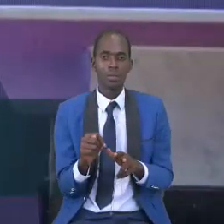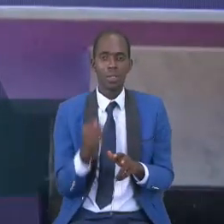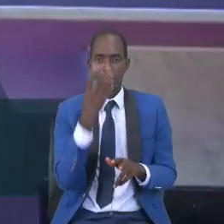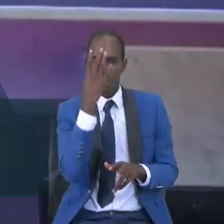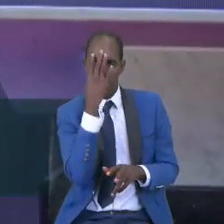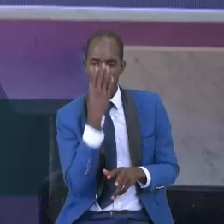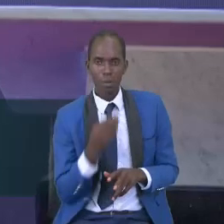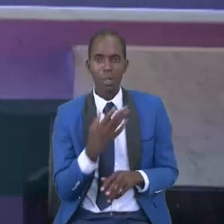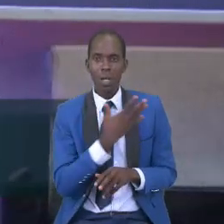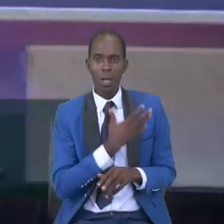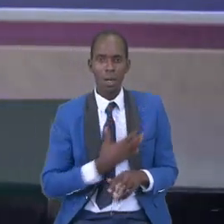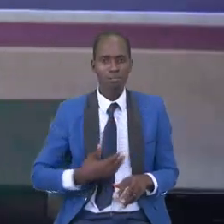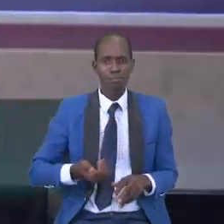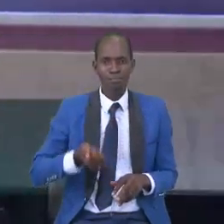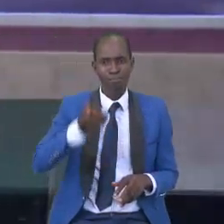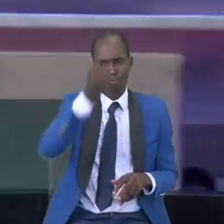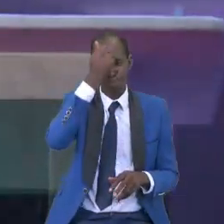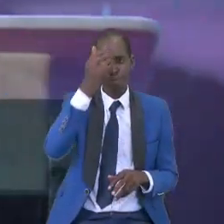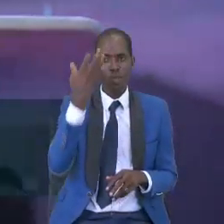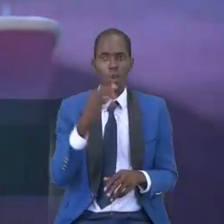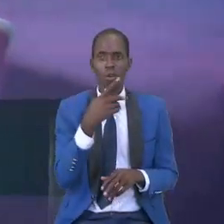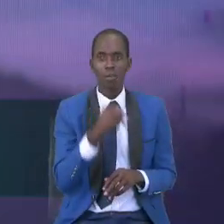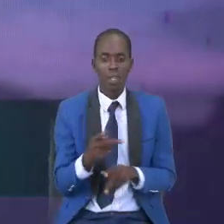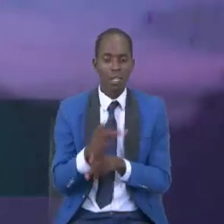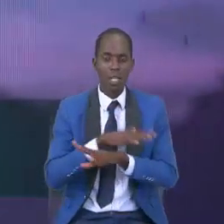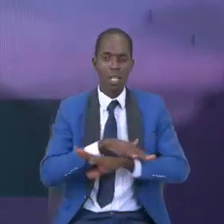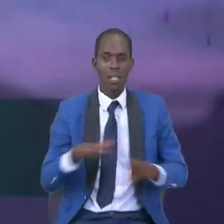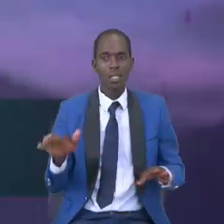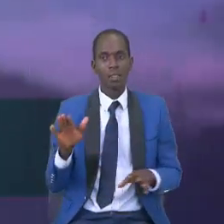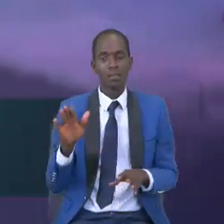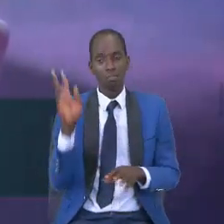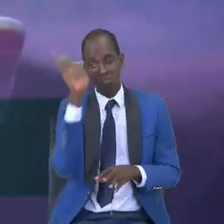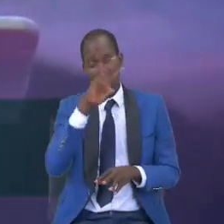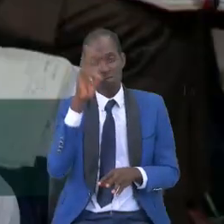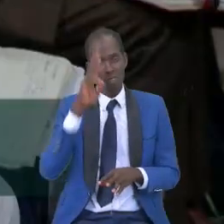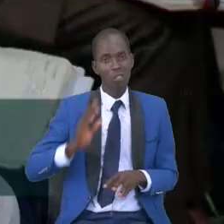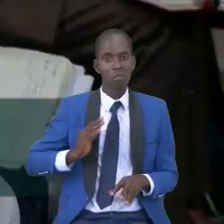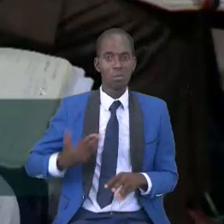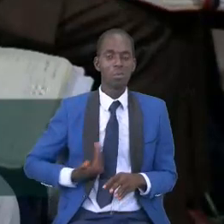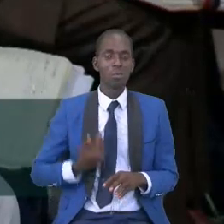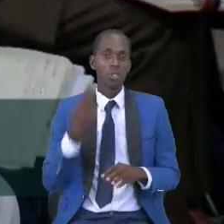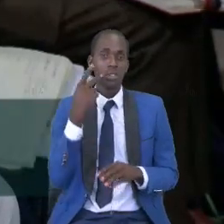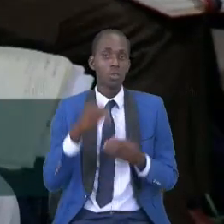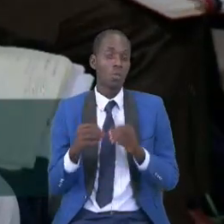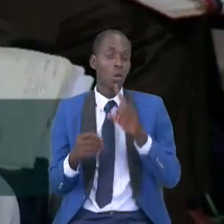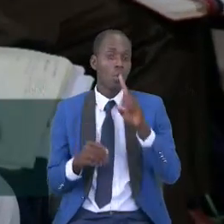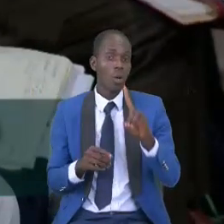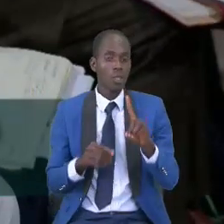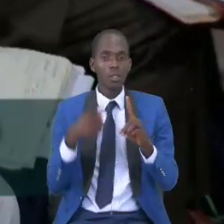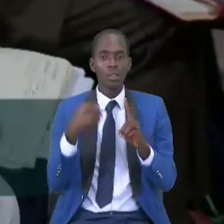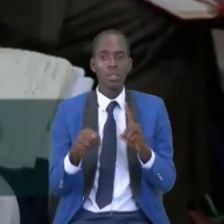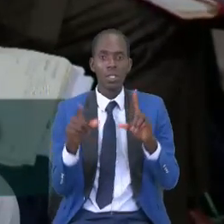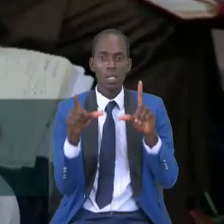stupefaction of a careless soul. Let's look at number one there. Number one there, we're looking at the stage and